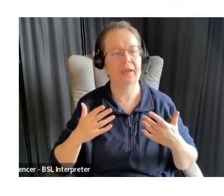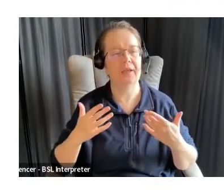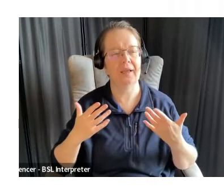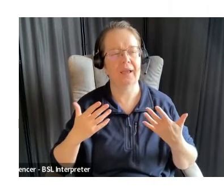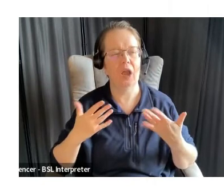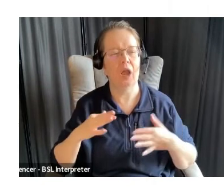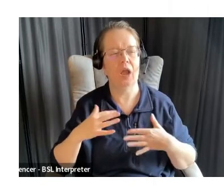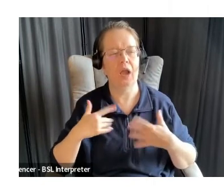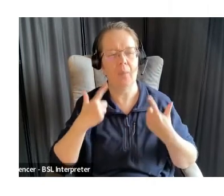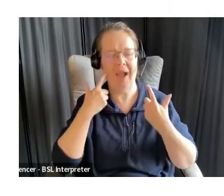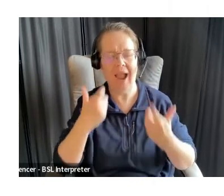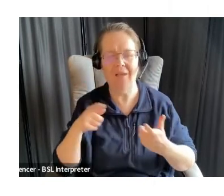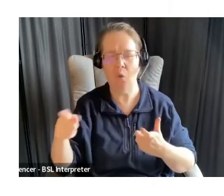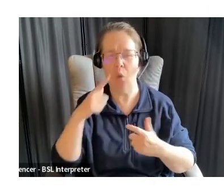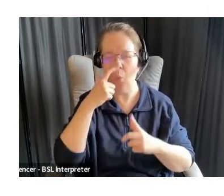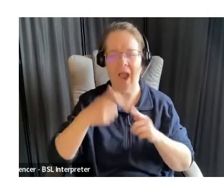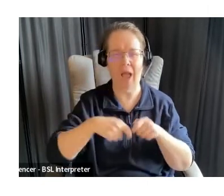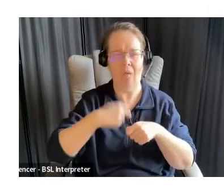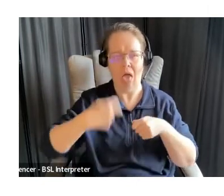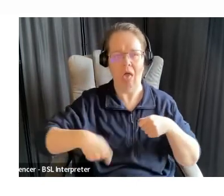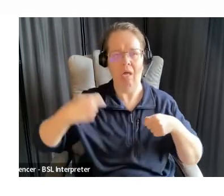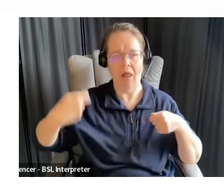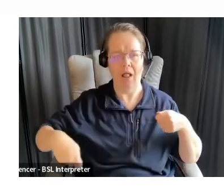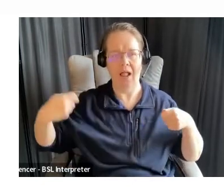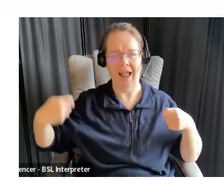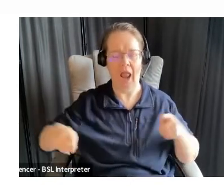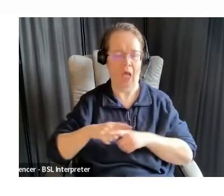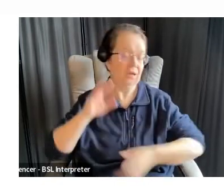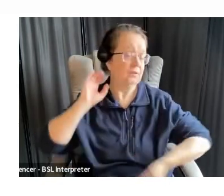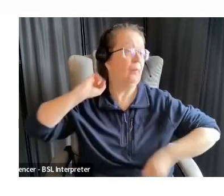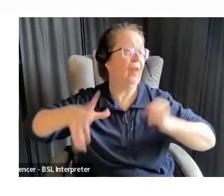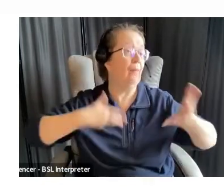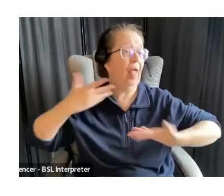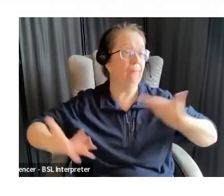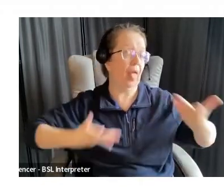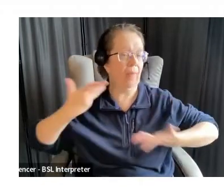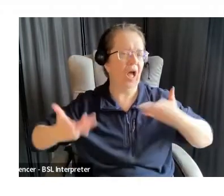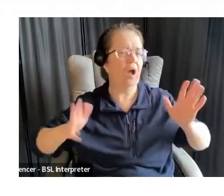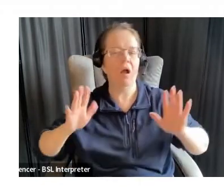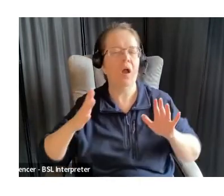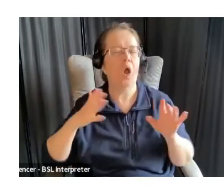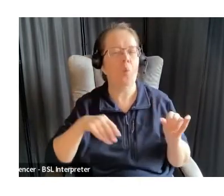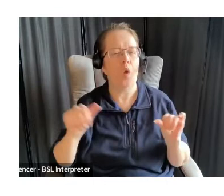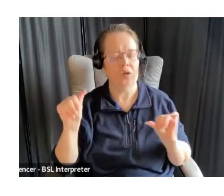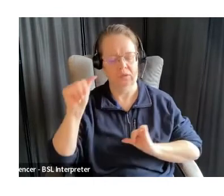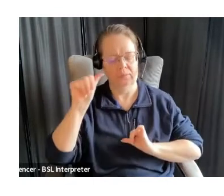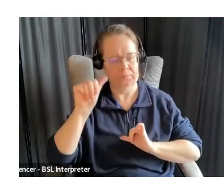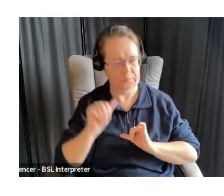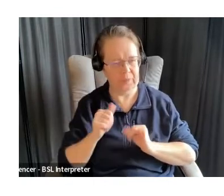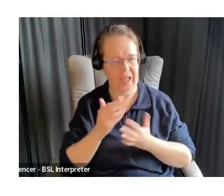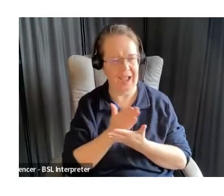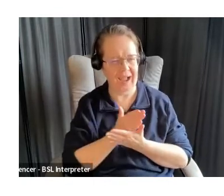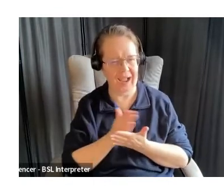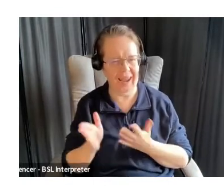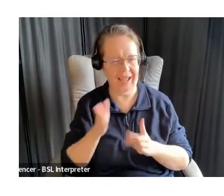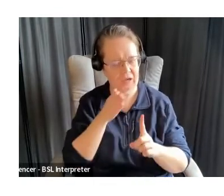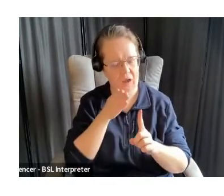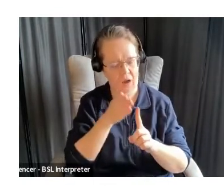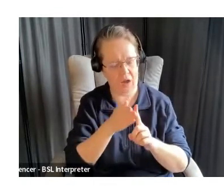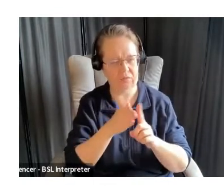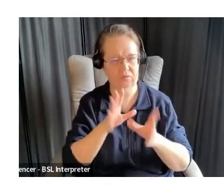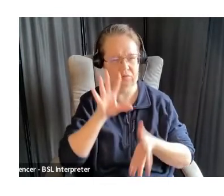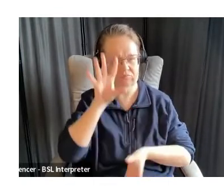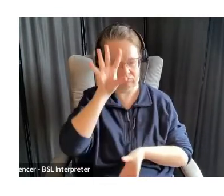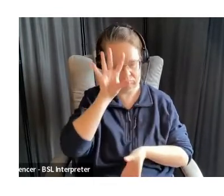this particular one. We can end up, you know, giving an essay, but you want to keep it really clean and really concise. Just summarize broadly